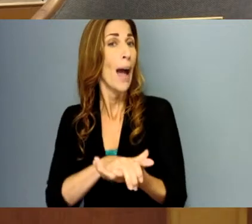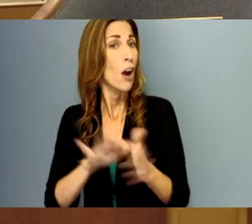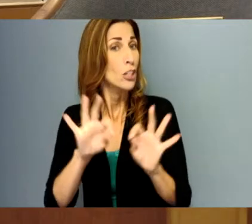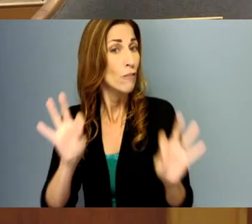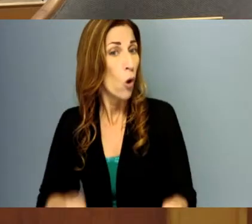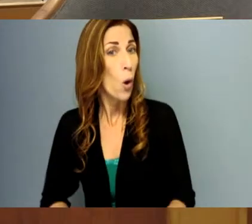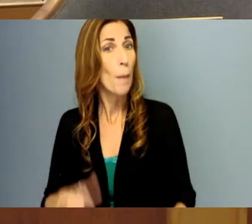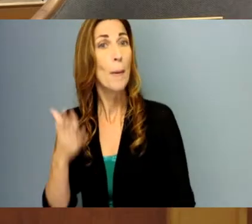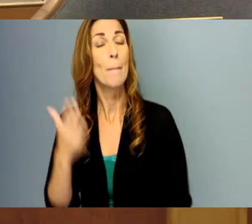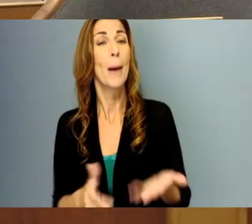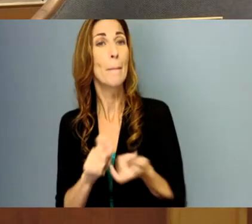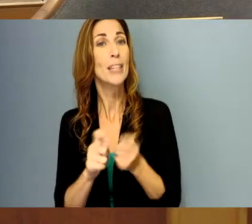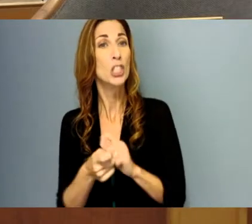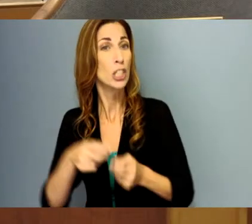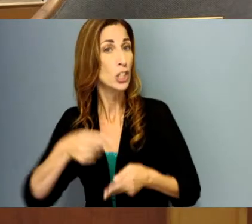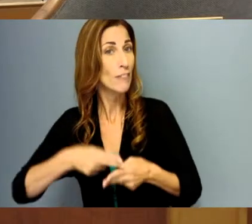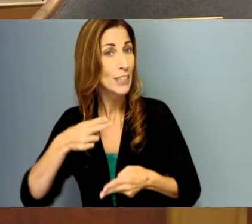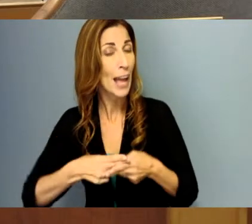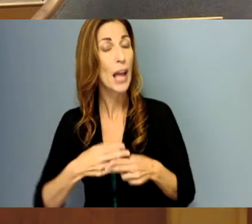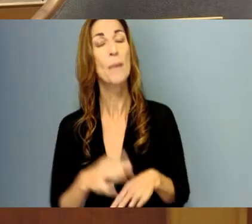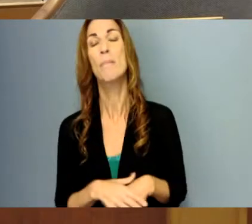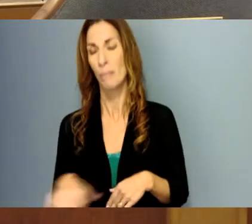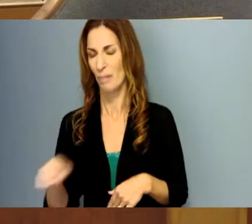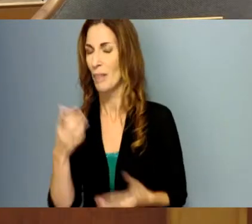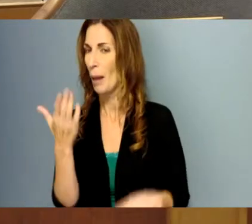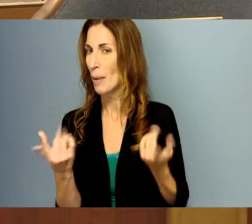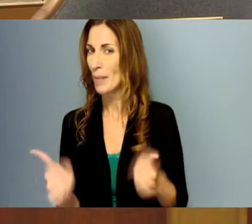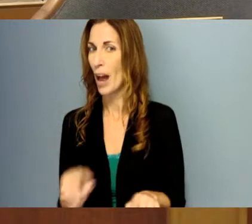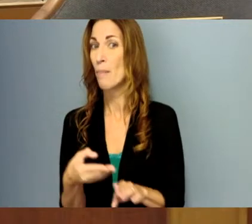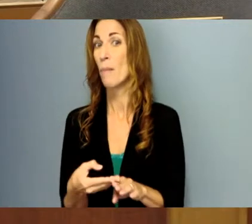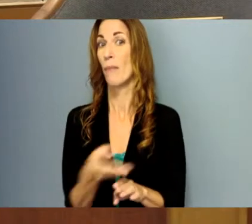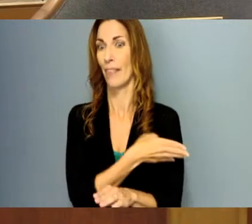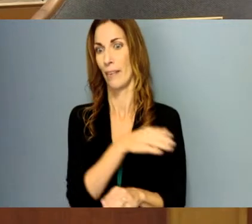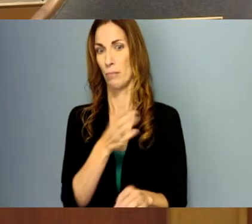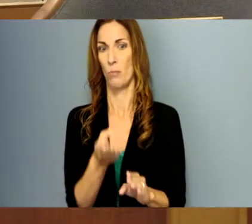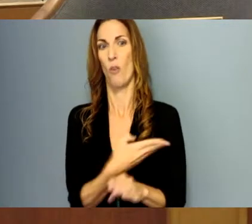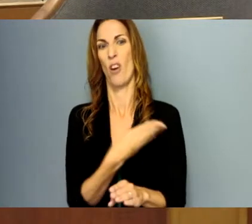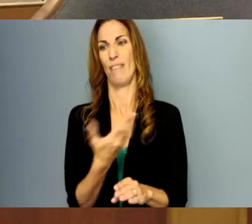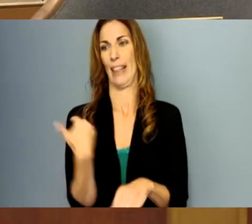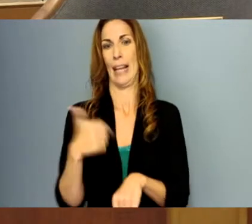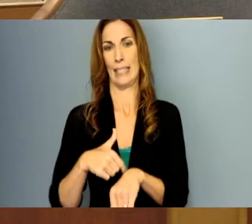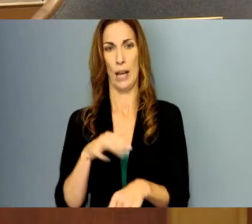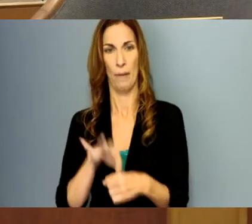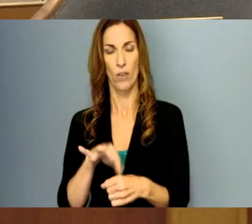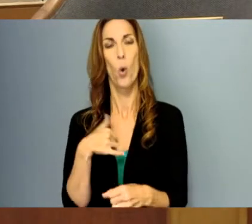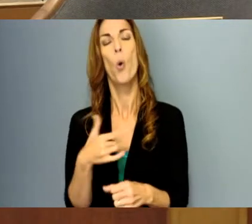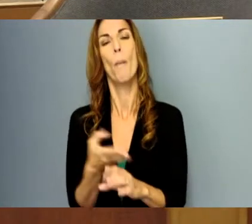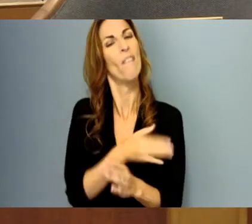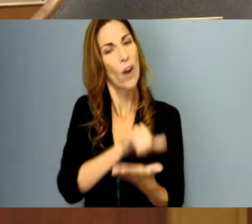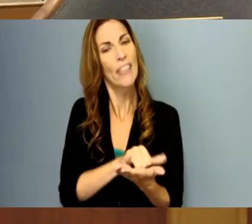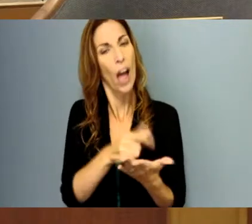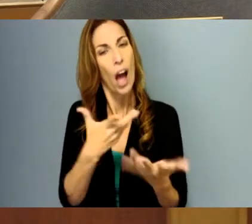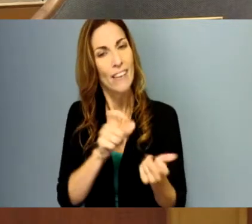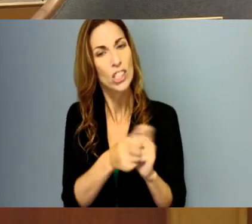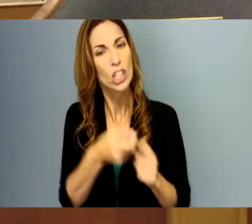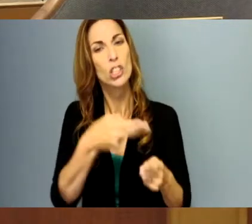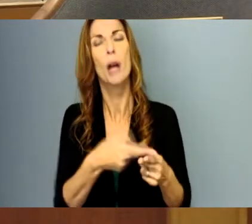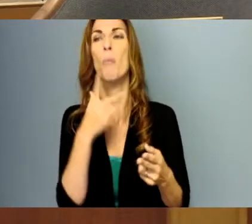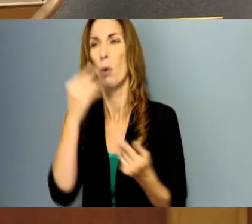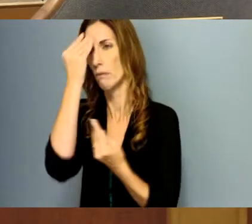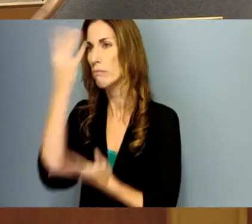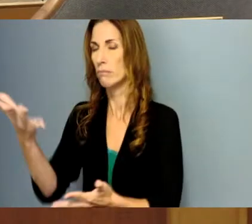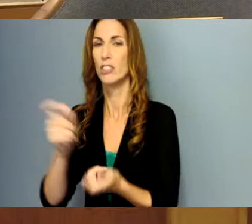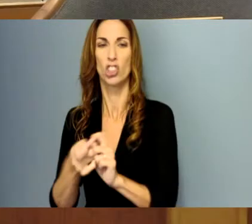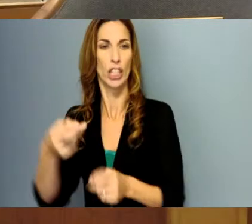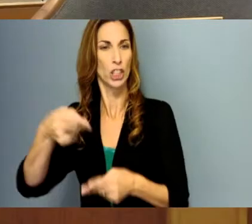be change of name. And maybe that happened before the last time you vote and you want to do a name change at the polls. There's forms